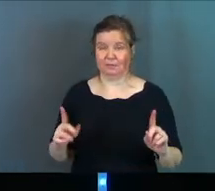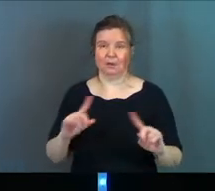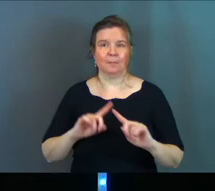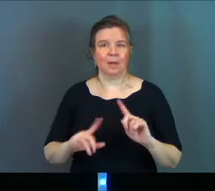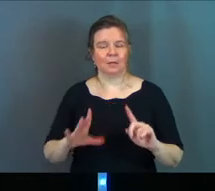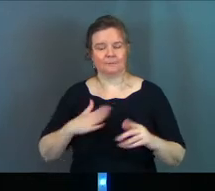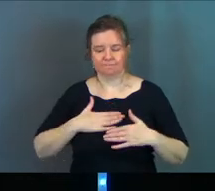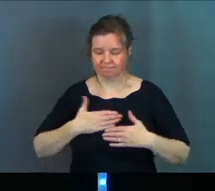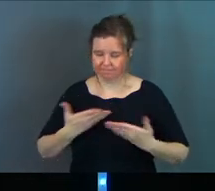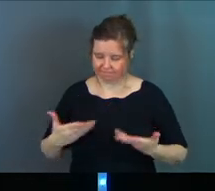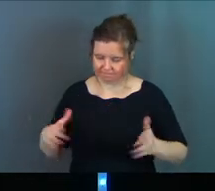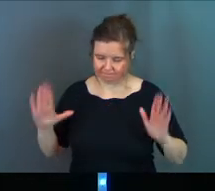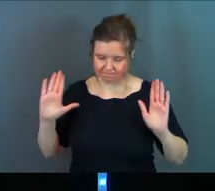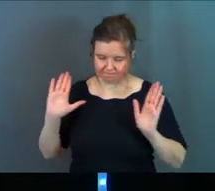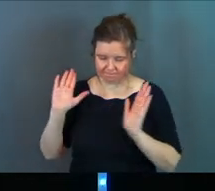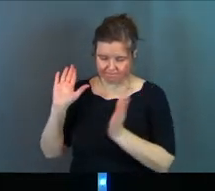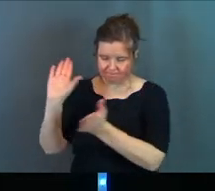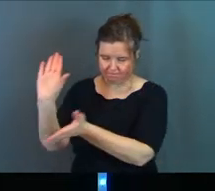But I'm giving them over.